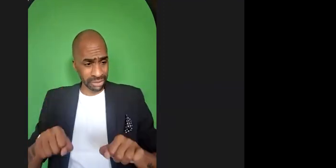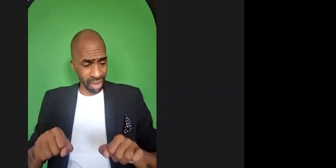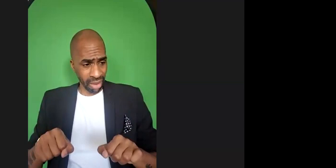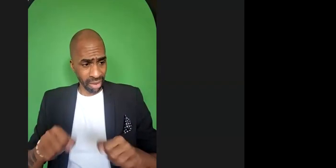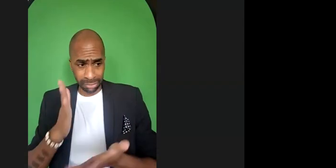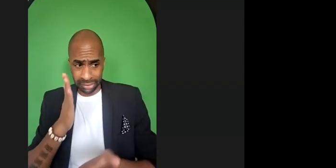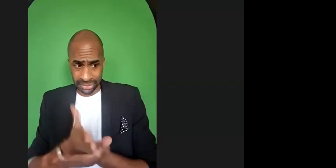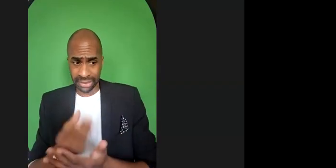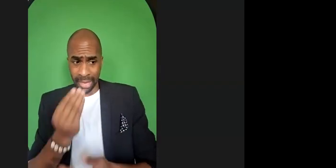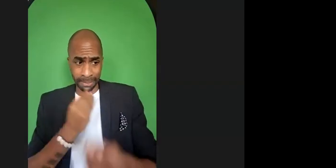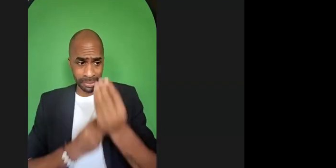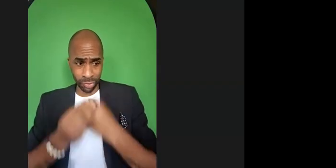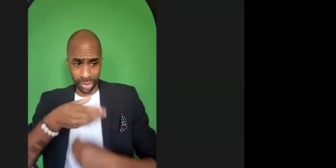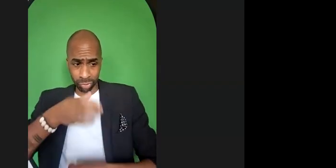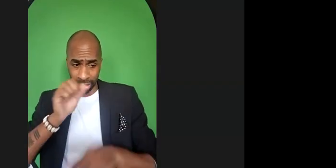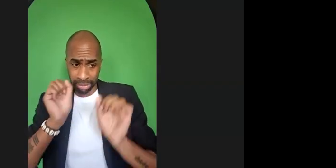Yeah, certainly. So